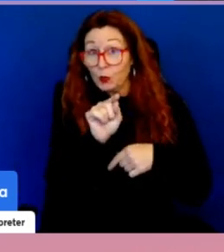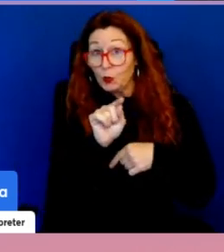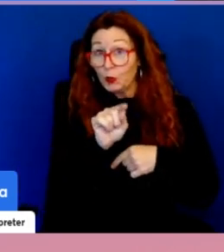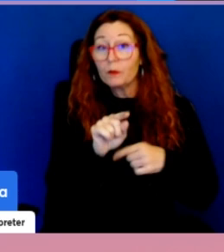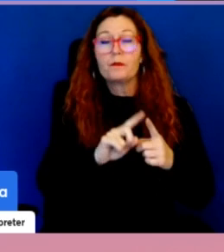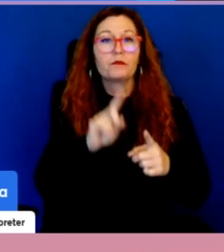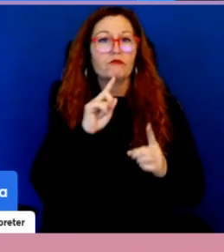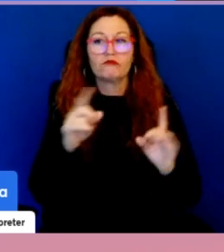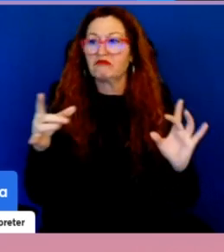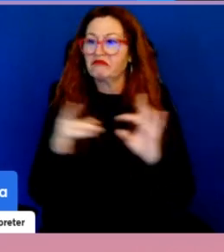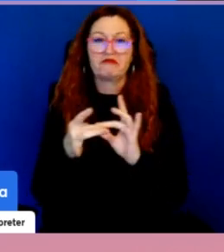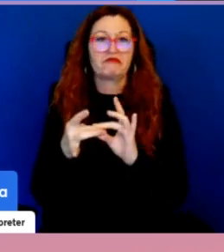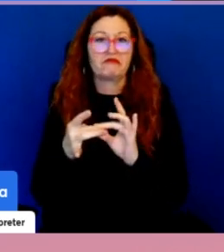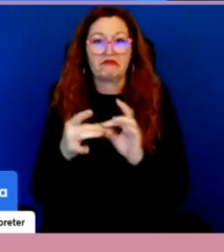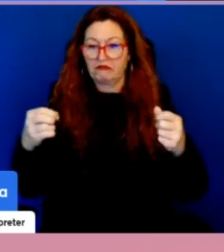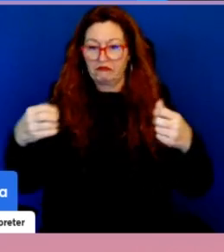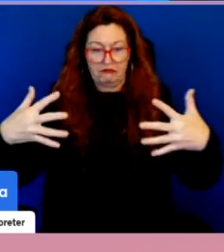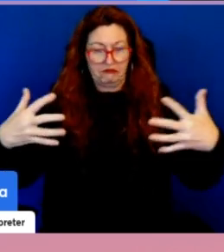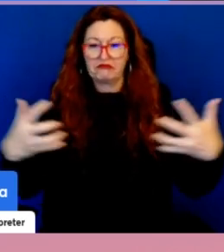them.